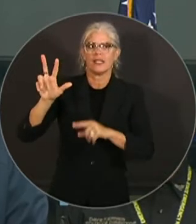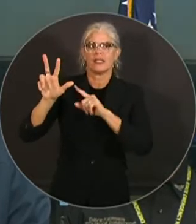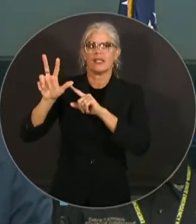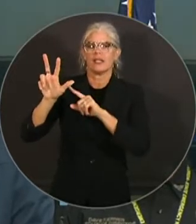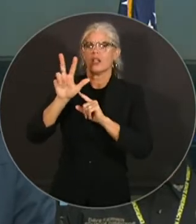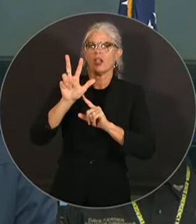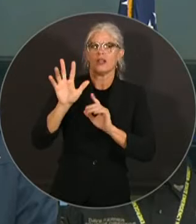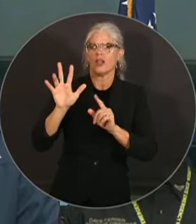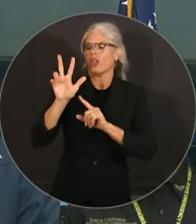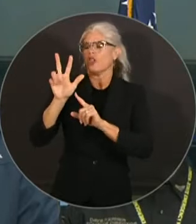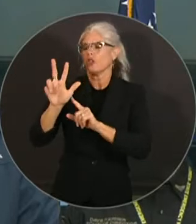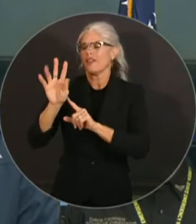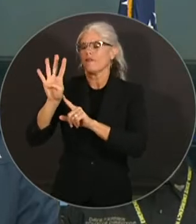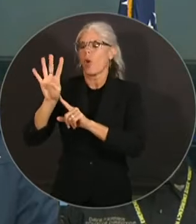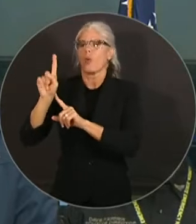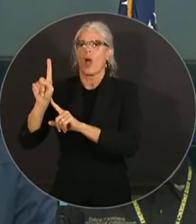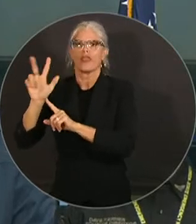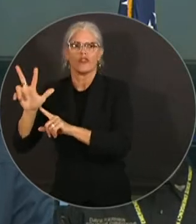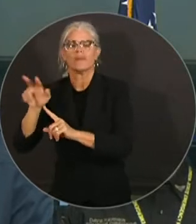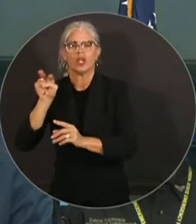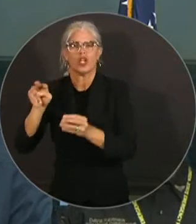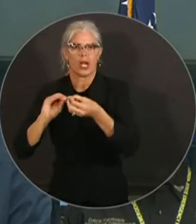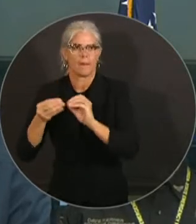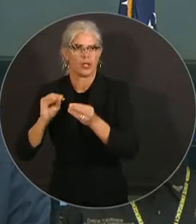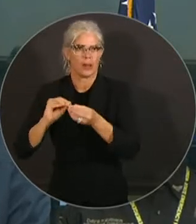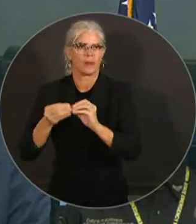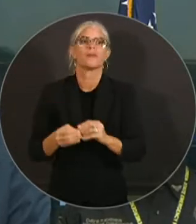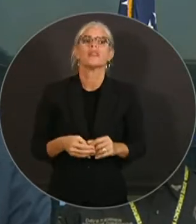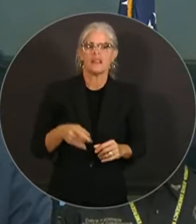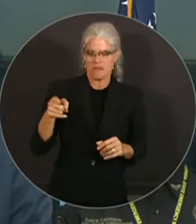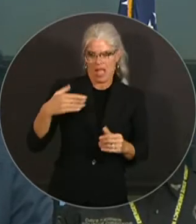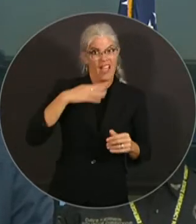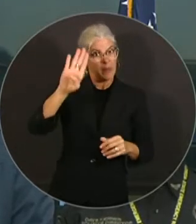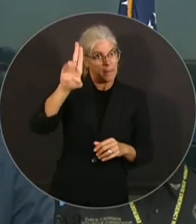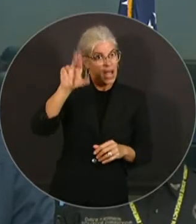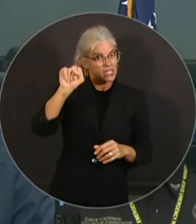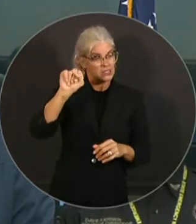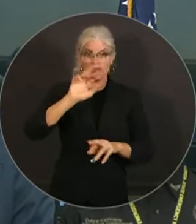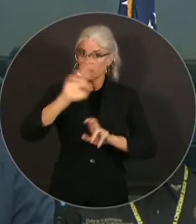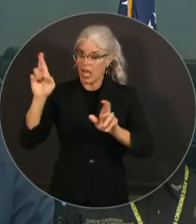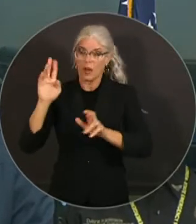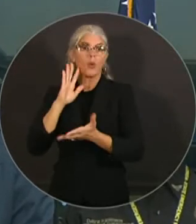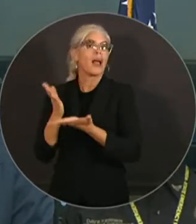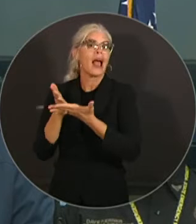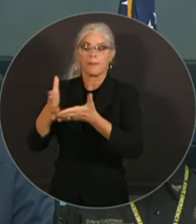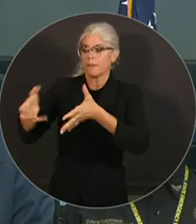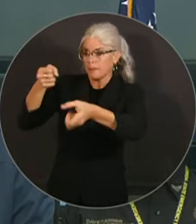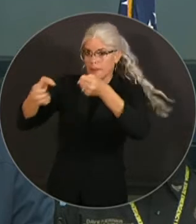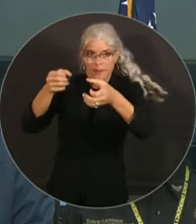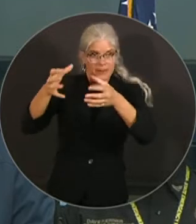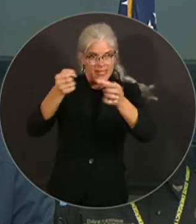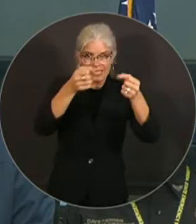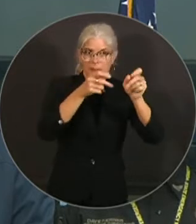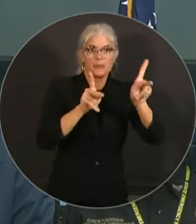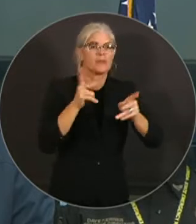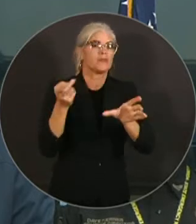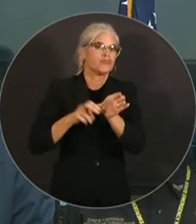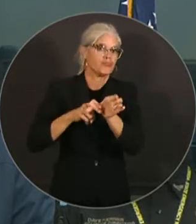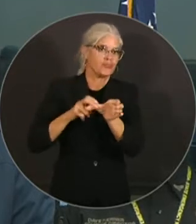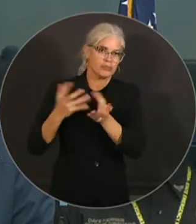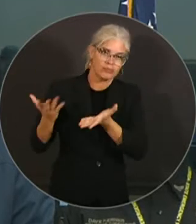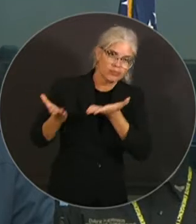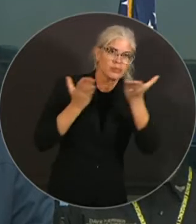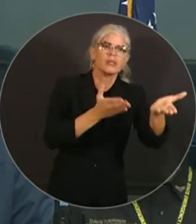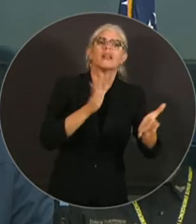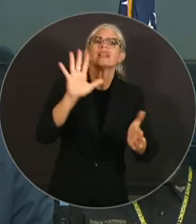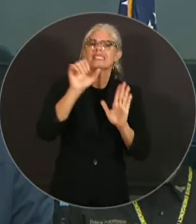800-729-3413. We do have buses running that will come in and supplement county and city pickups. The state has activated